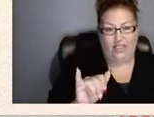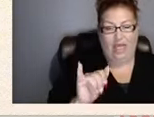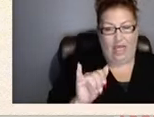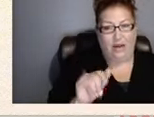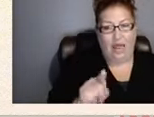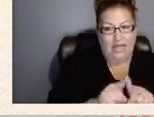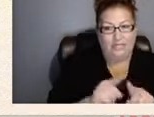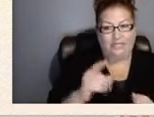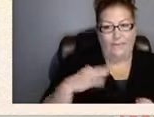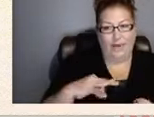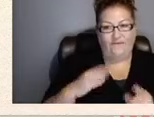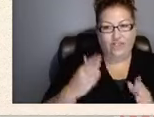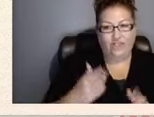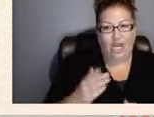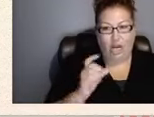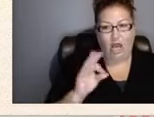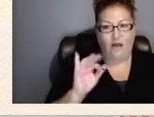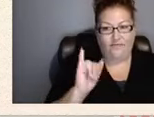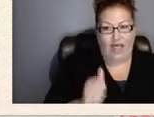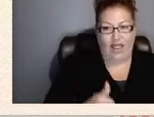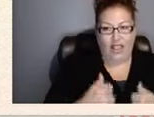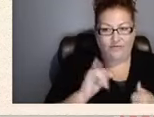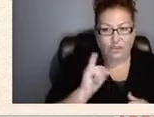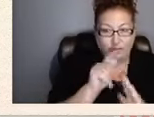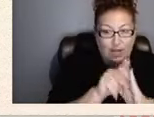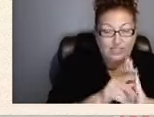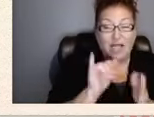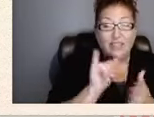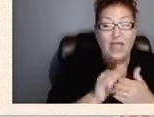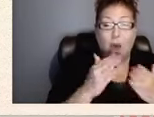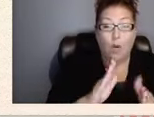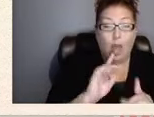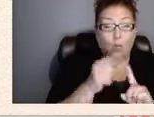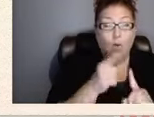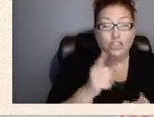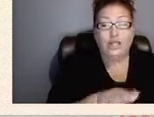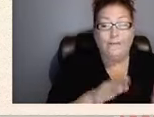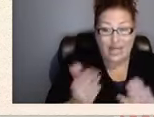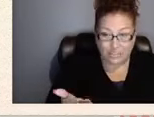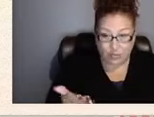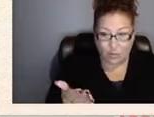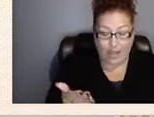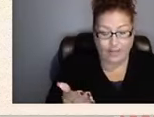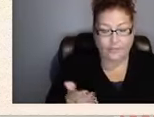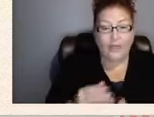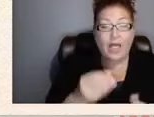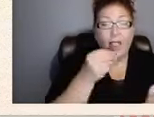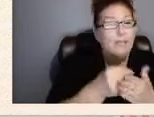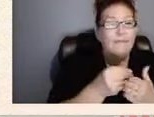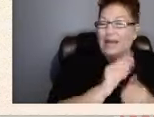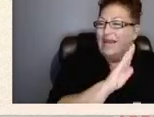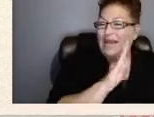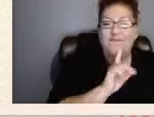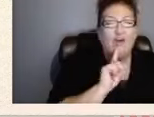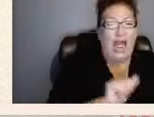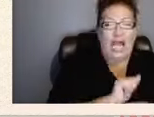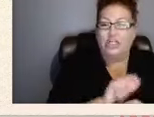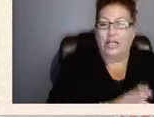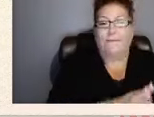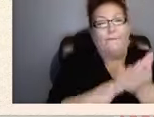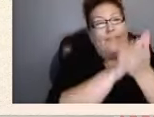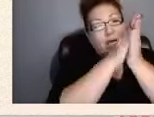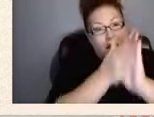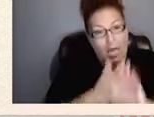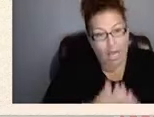life insurance policy. So then that way, when she passes away, the money never actually becomes the money